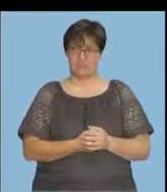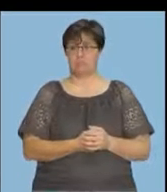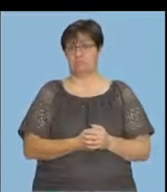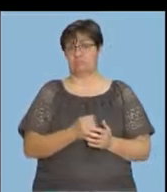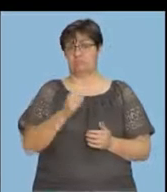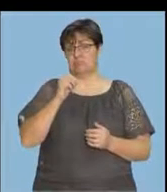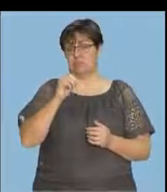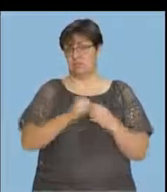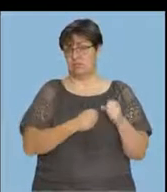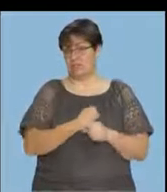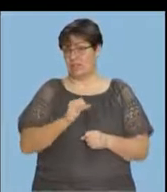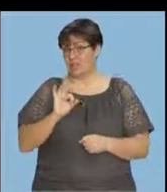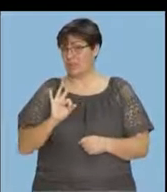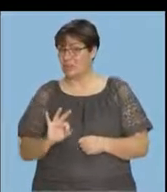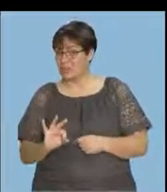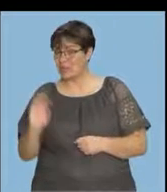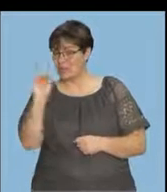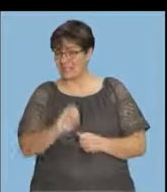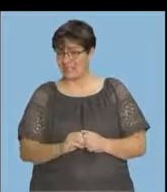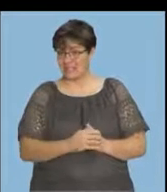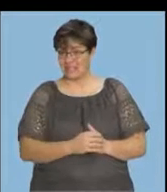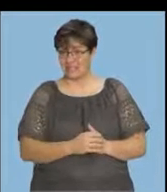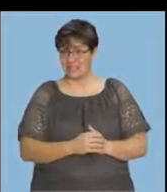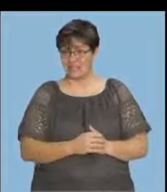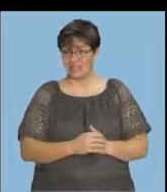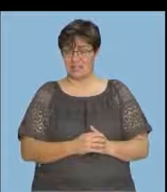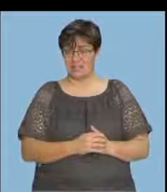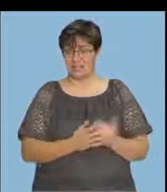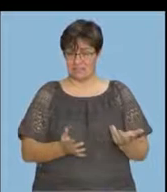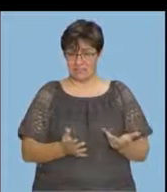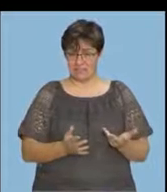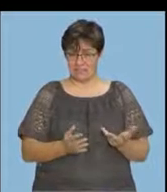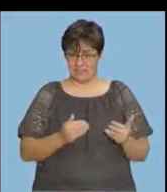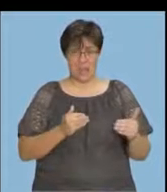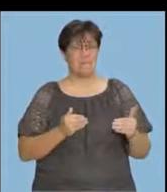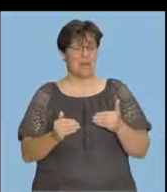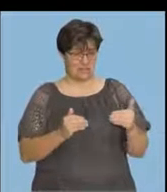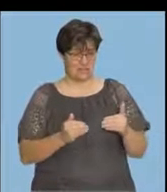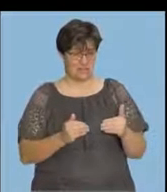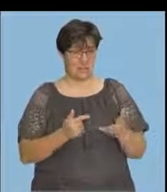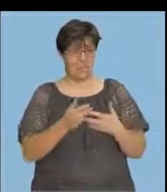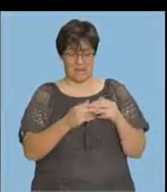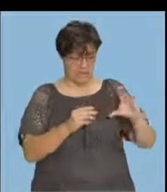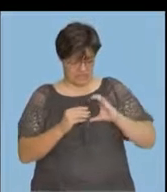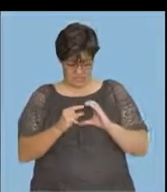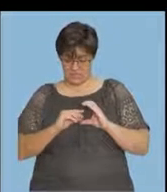three, only 3%, which they managed to make on whatever they